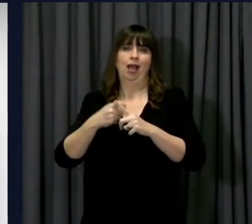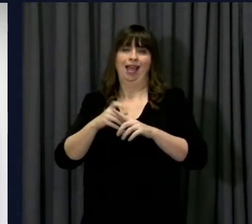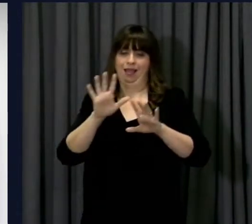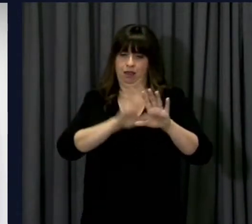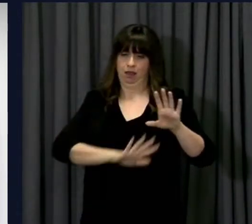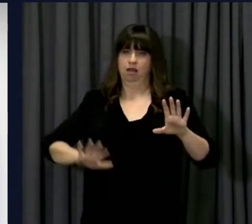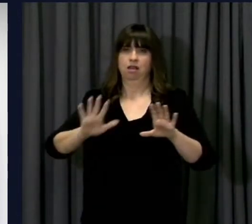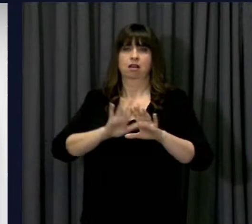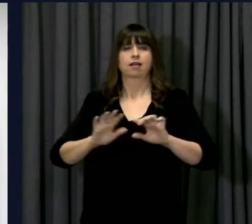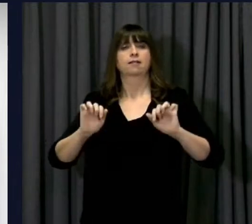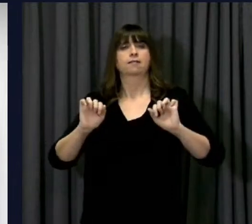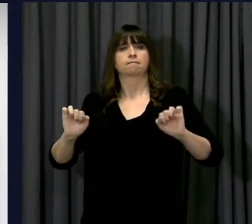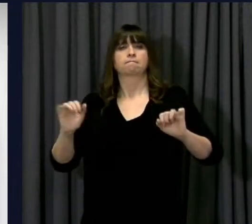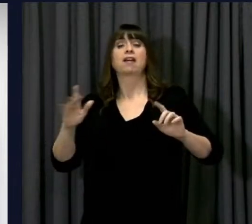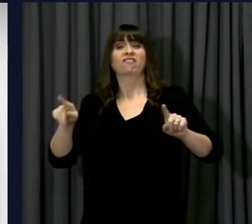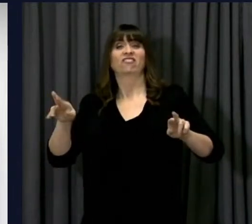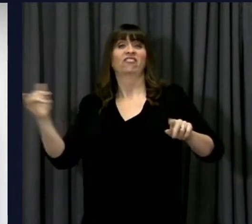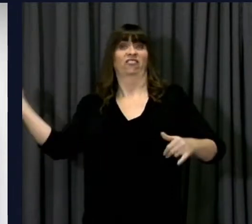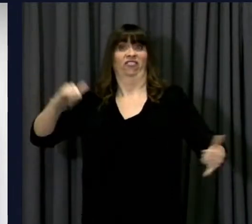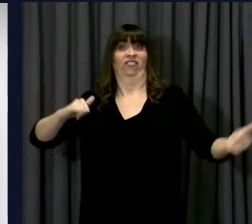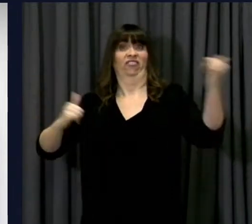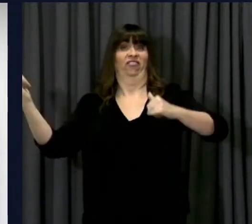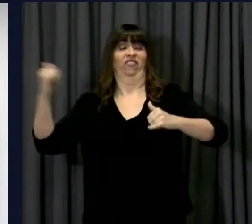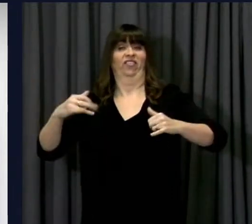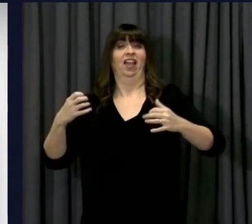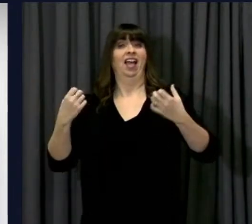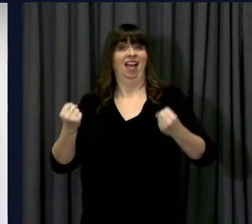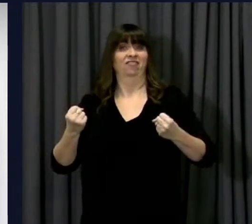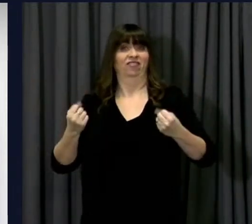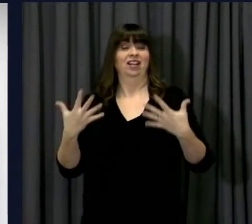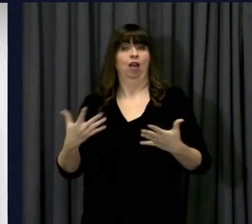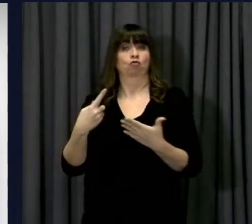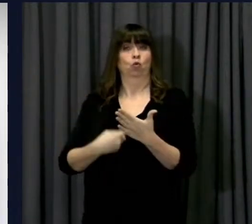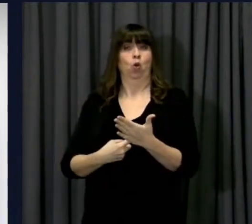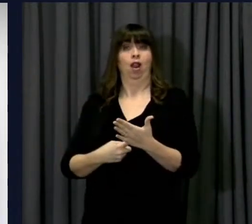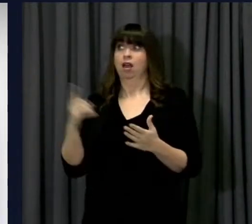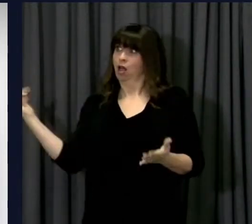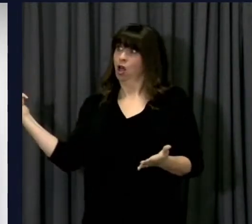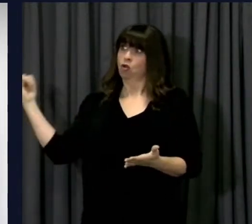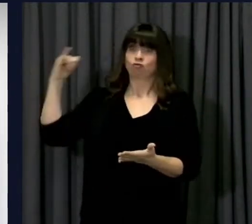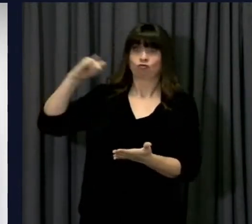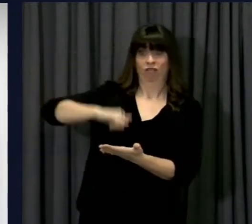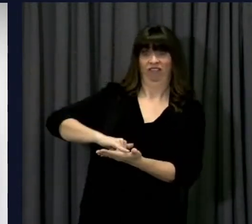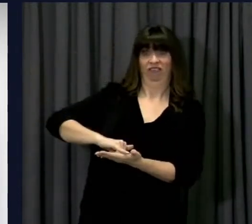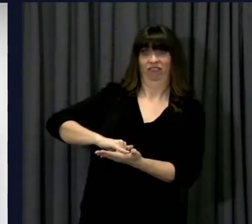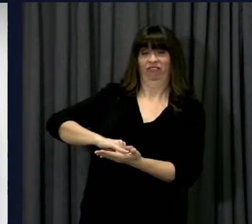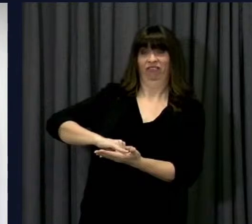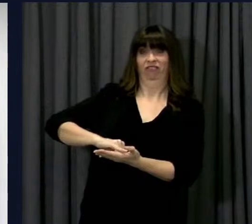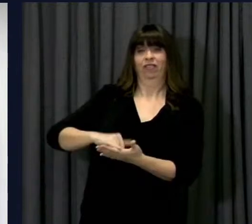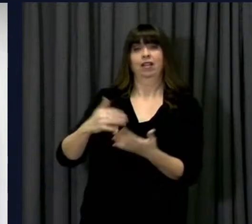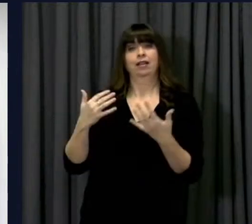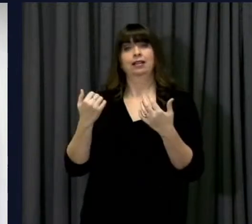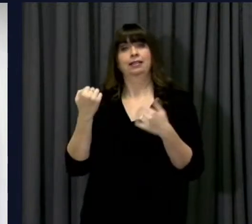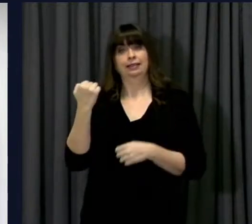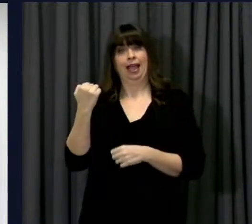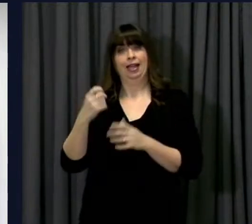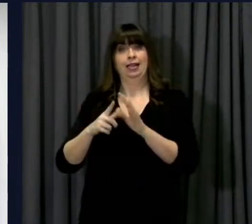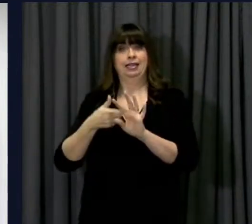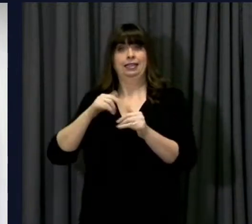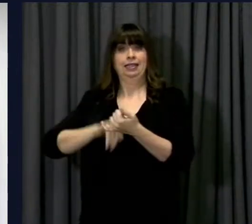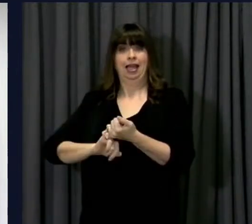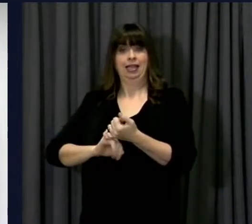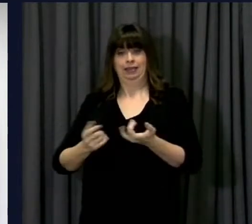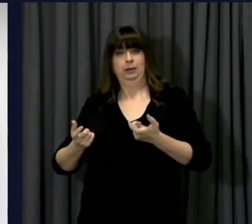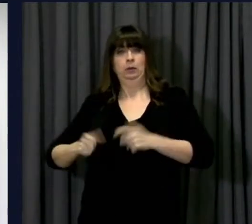Kingdom, which means that all arrivals to the UK are now required to quarantine for 10 days. Enhanced quarantine